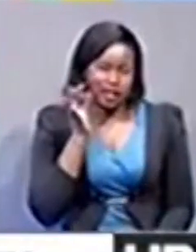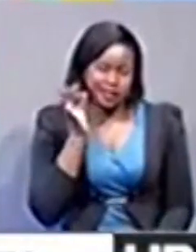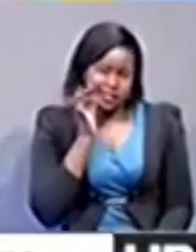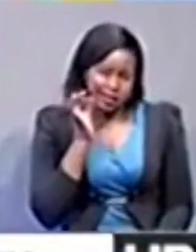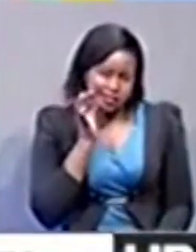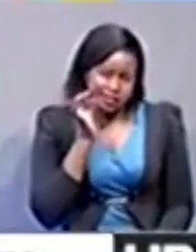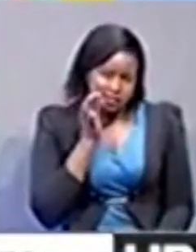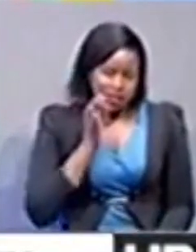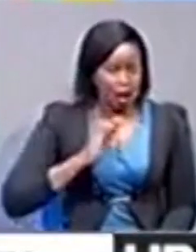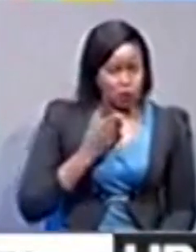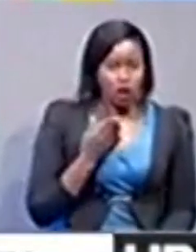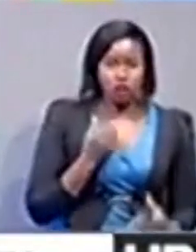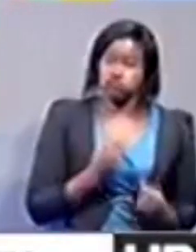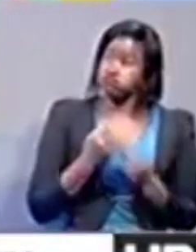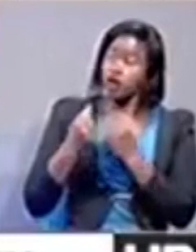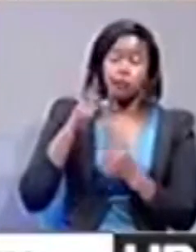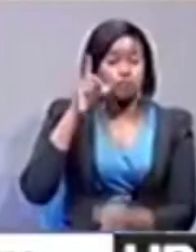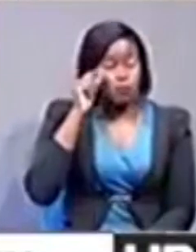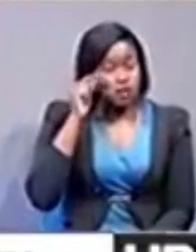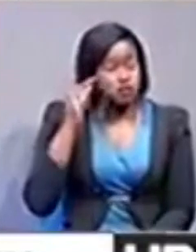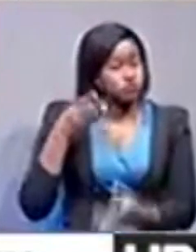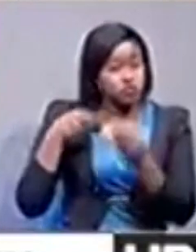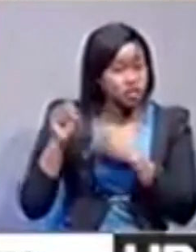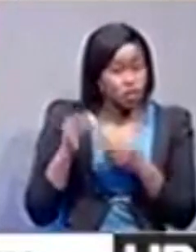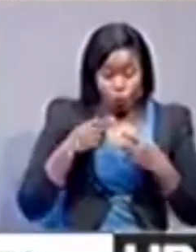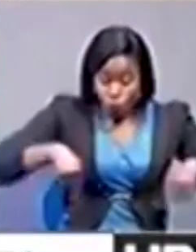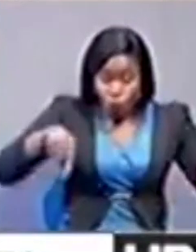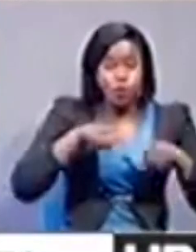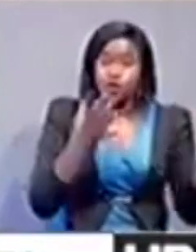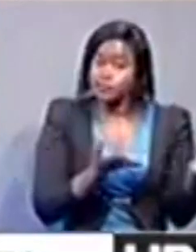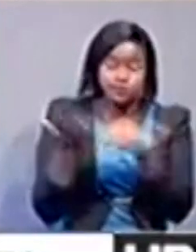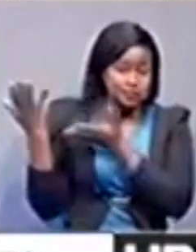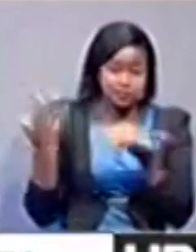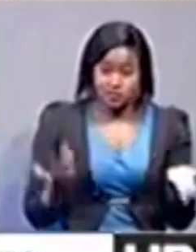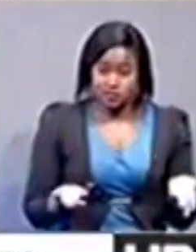coffee going to Mombasa. This is the one going.